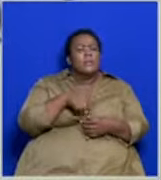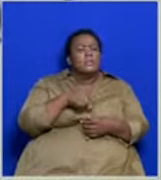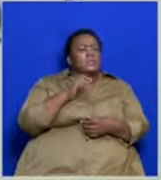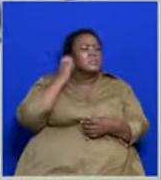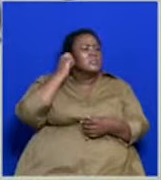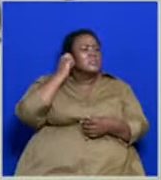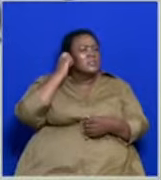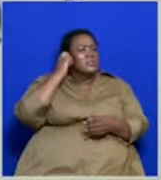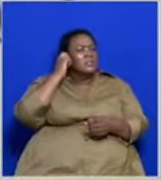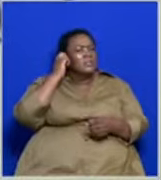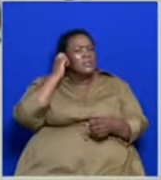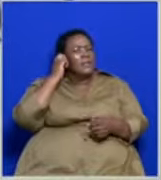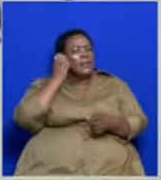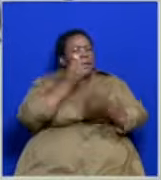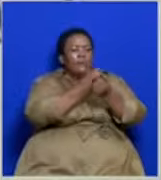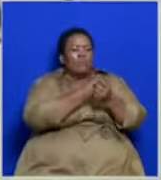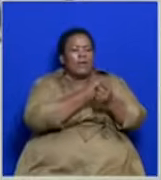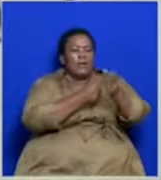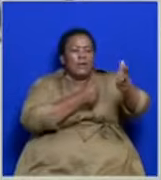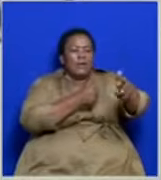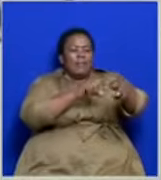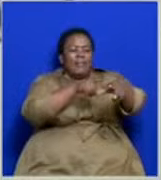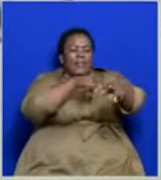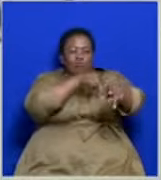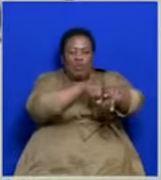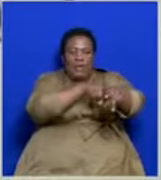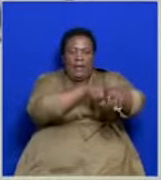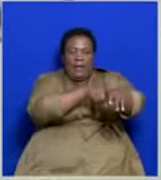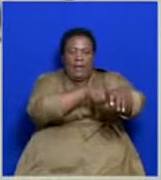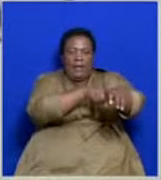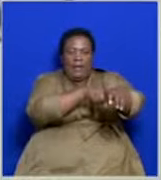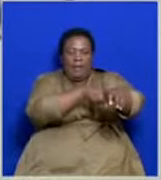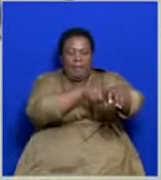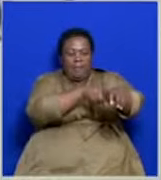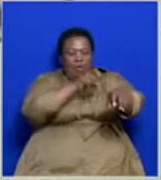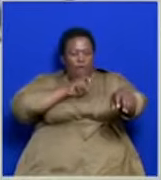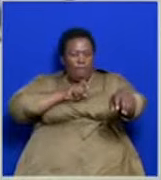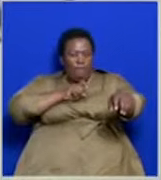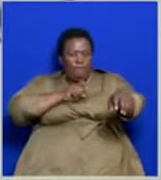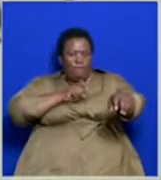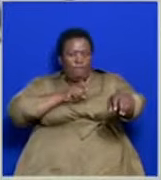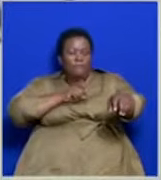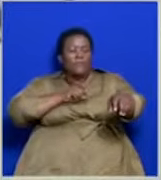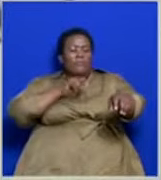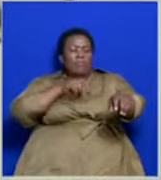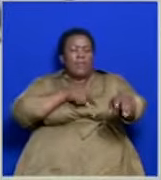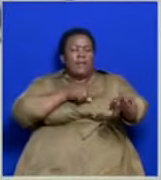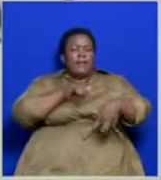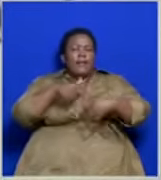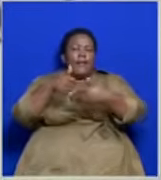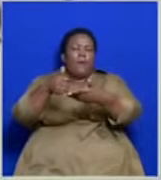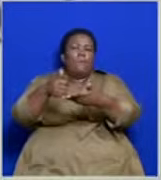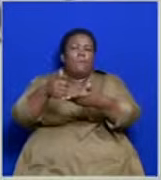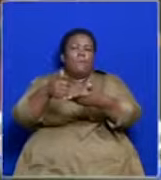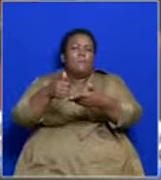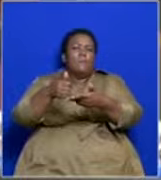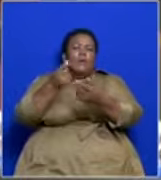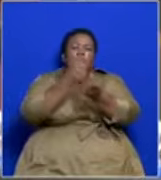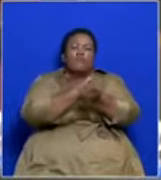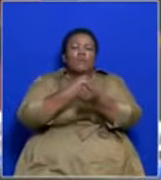go help one that was stuck. I